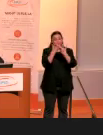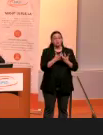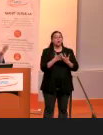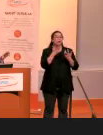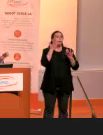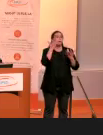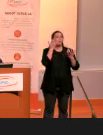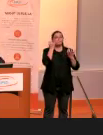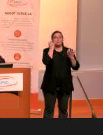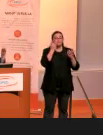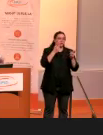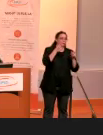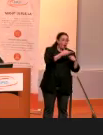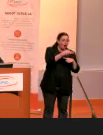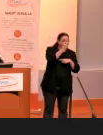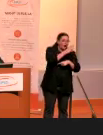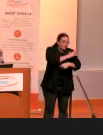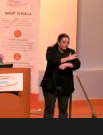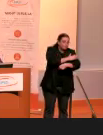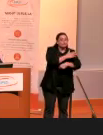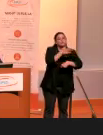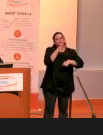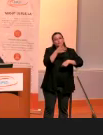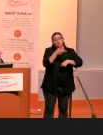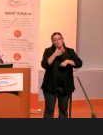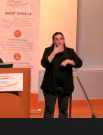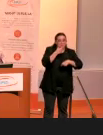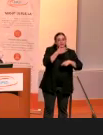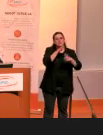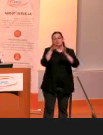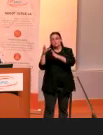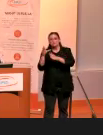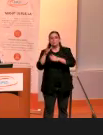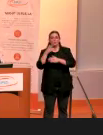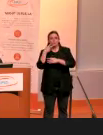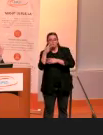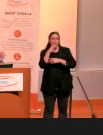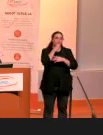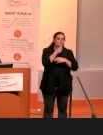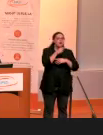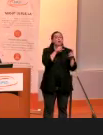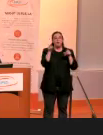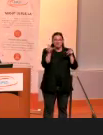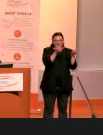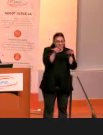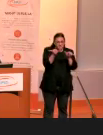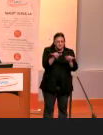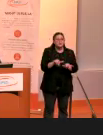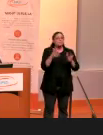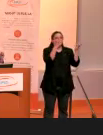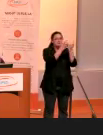whether they had any high cholesterol or hypertension or diabetes, or whether they were smokers or not, all those traditional risk